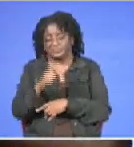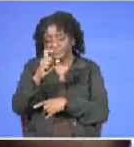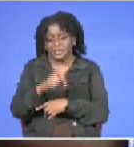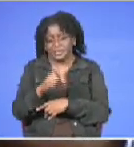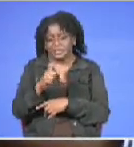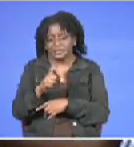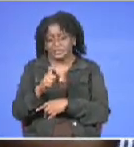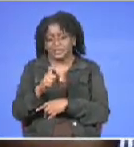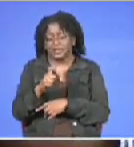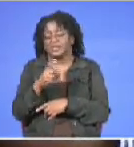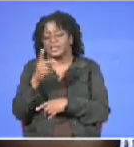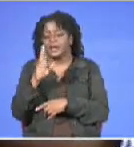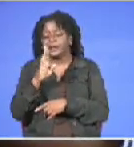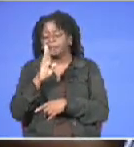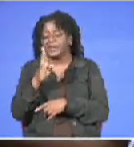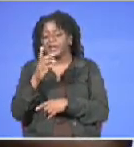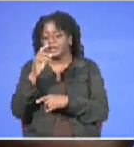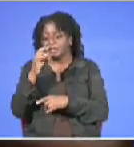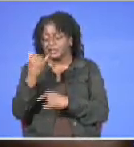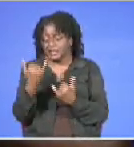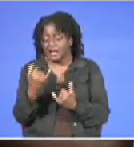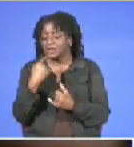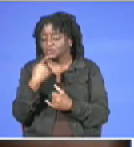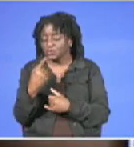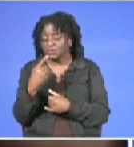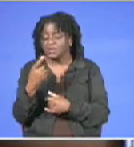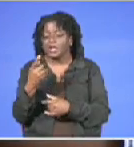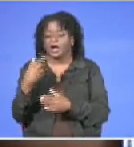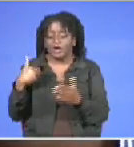are being now advised to arrive at the airport 3 hours